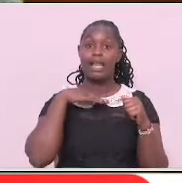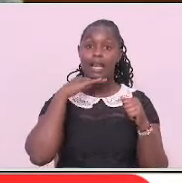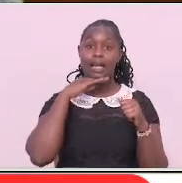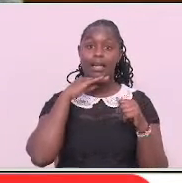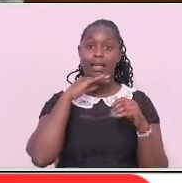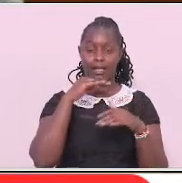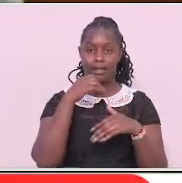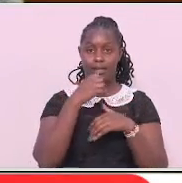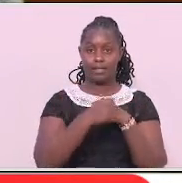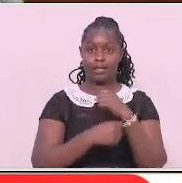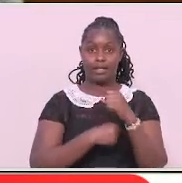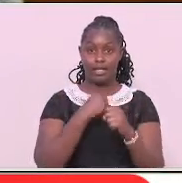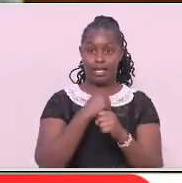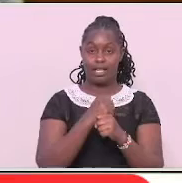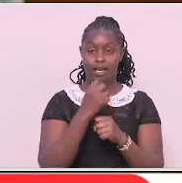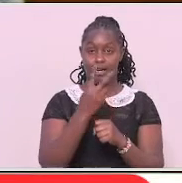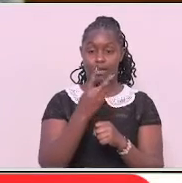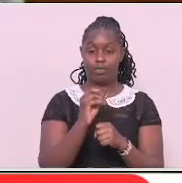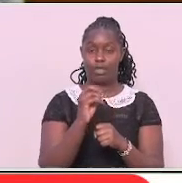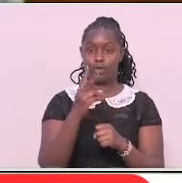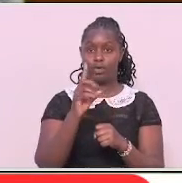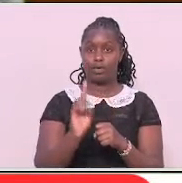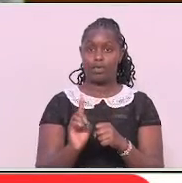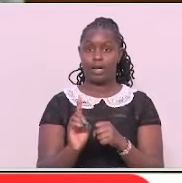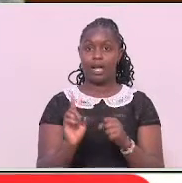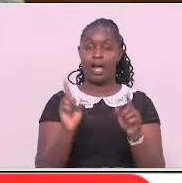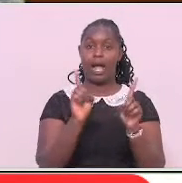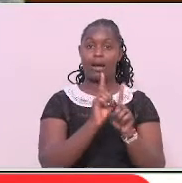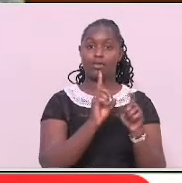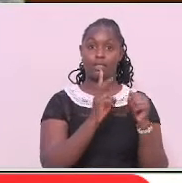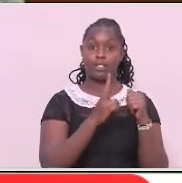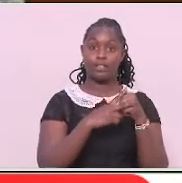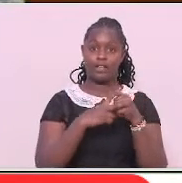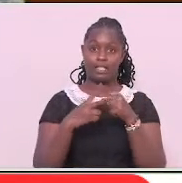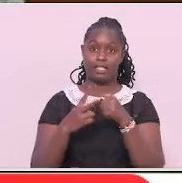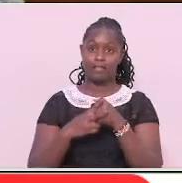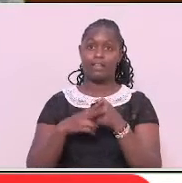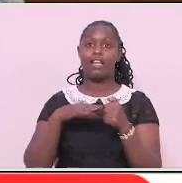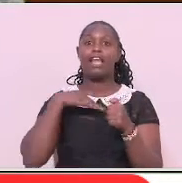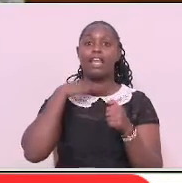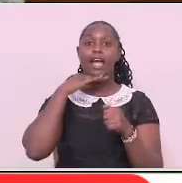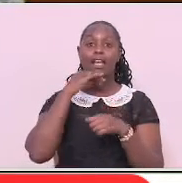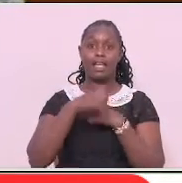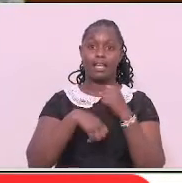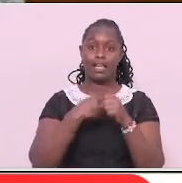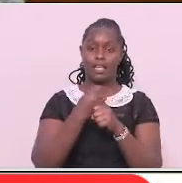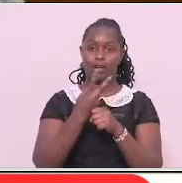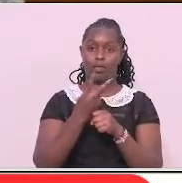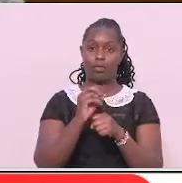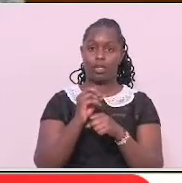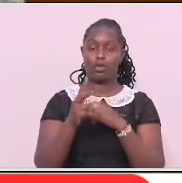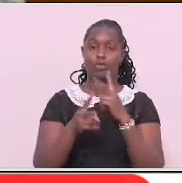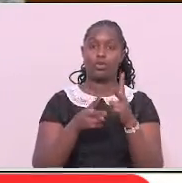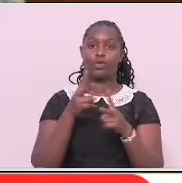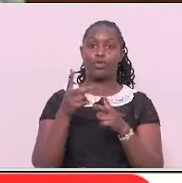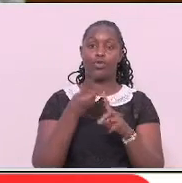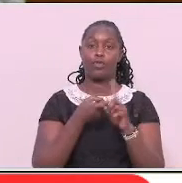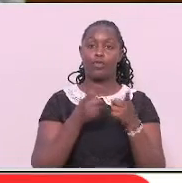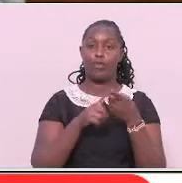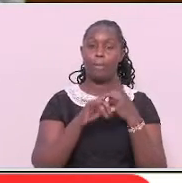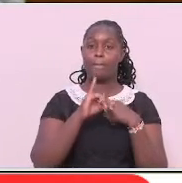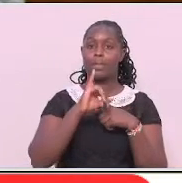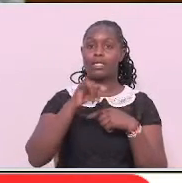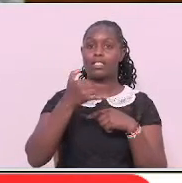deaths in 2021, and 77 in 2022, from January